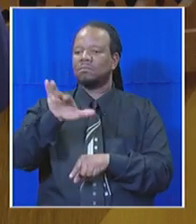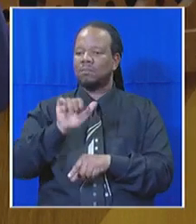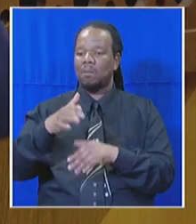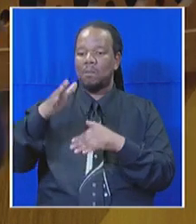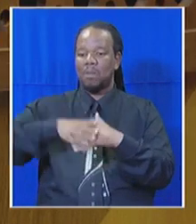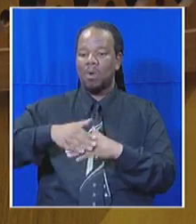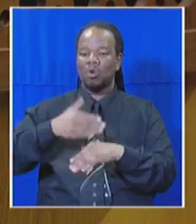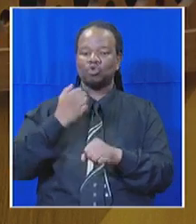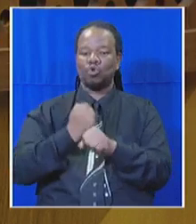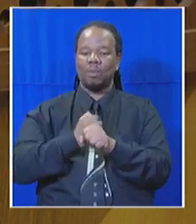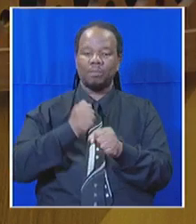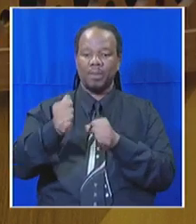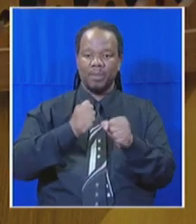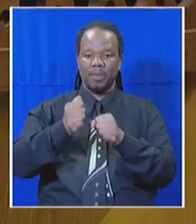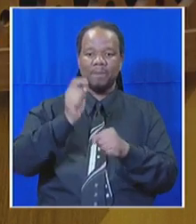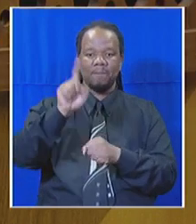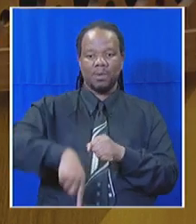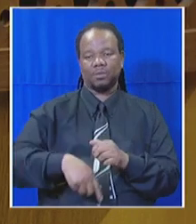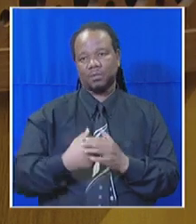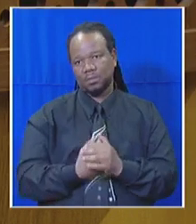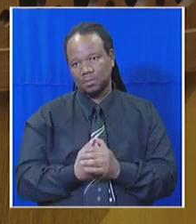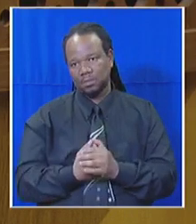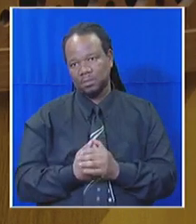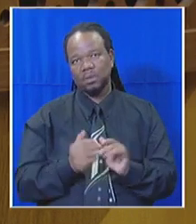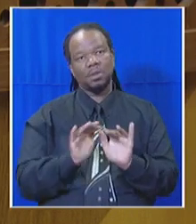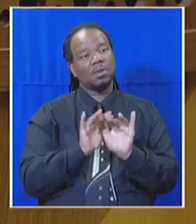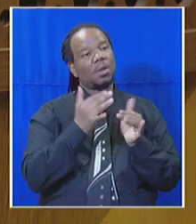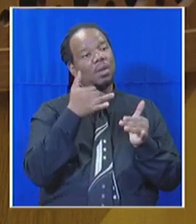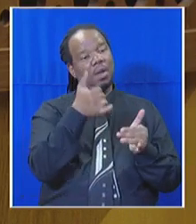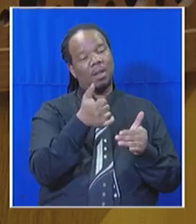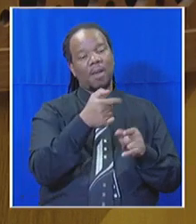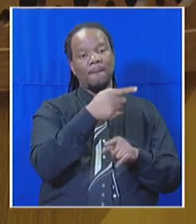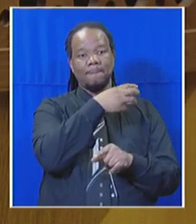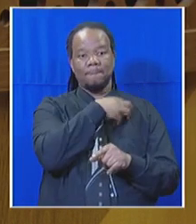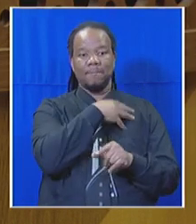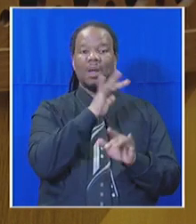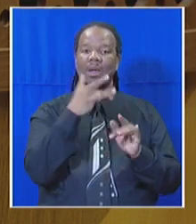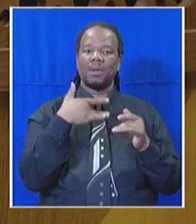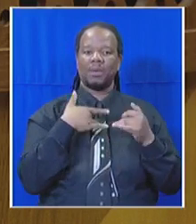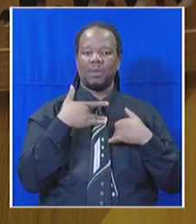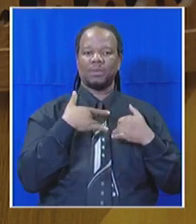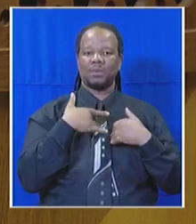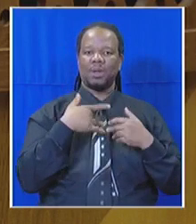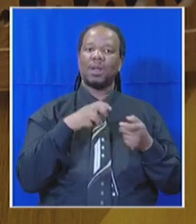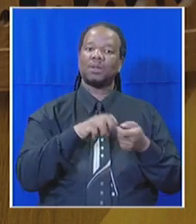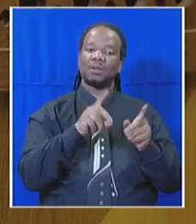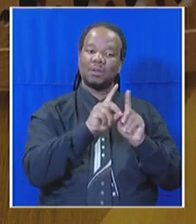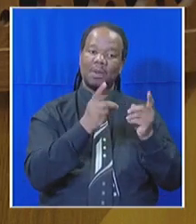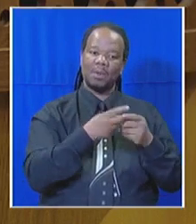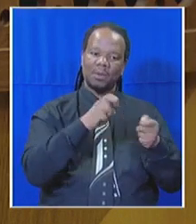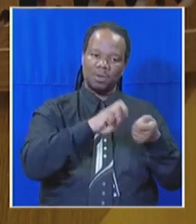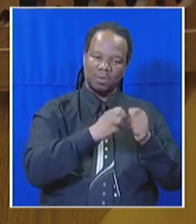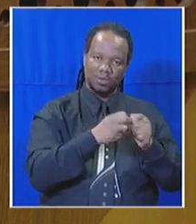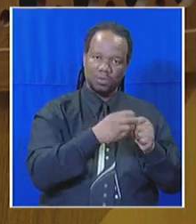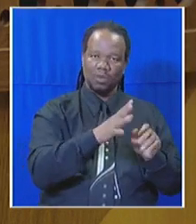then there are several other administrative things in the department which we're highly concerned about. So these things need to be dealt with,